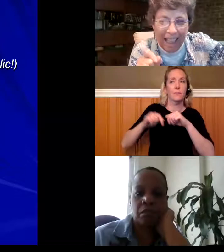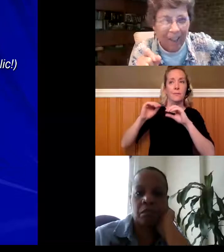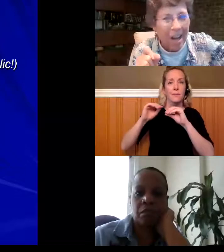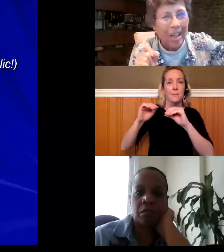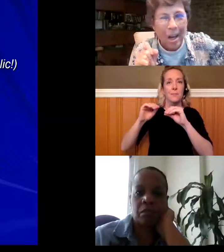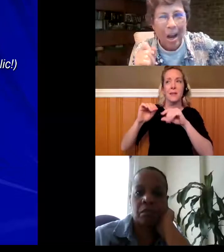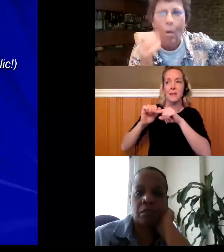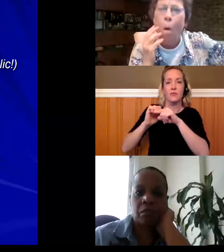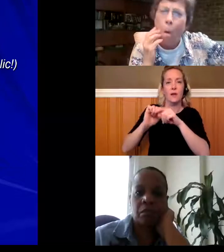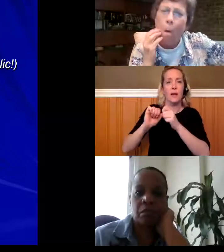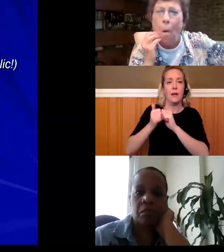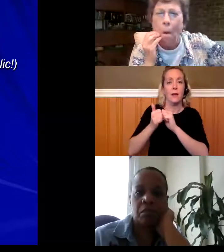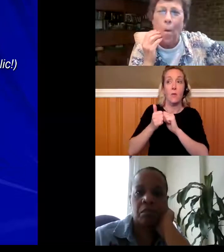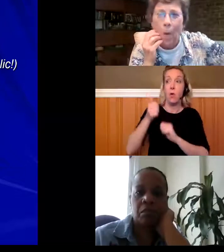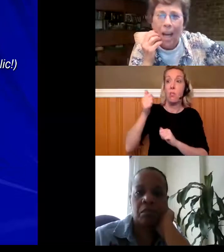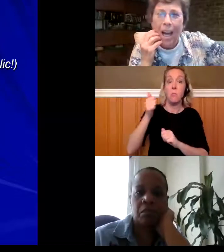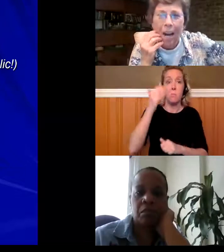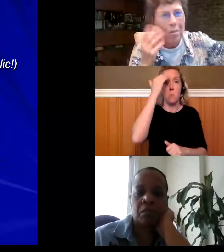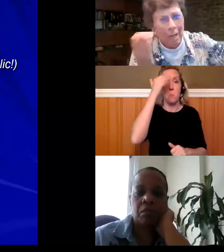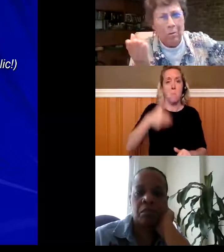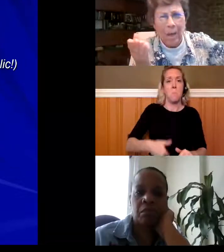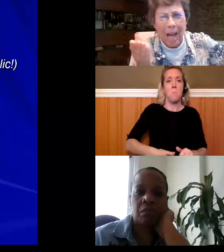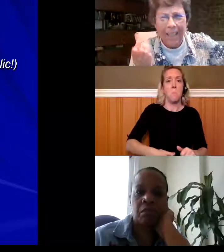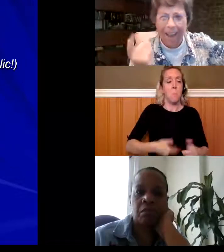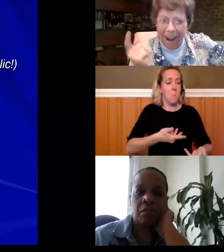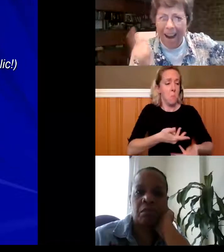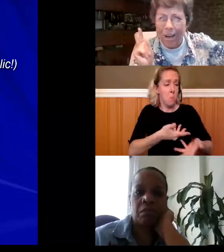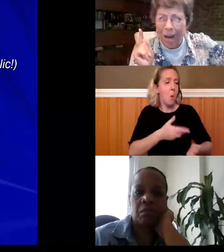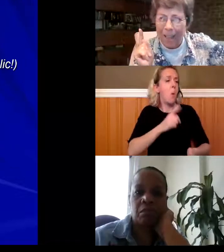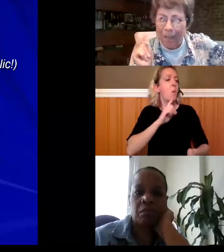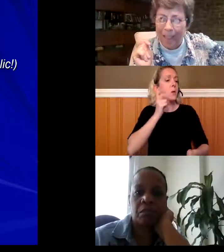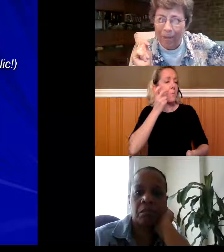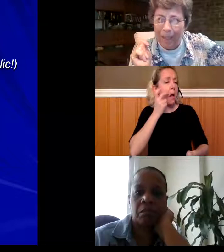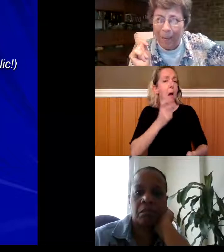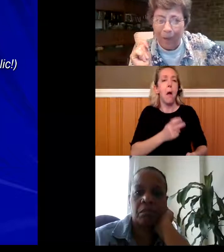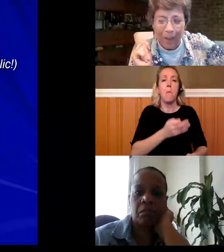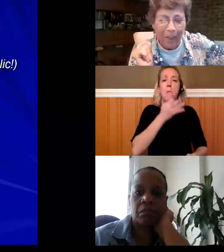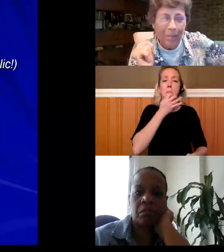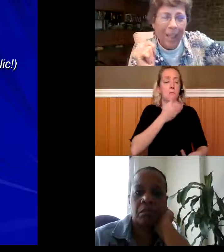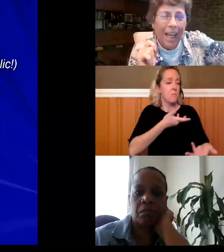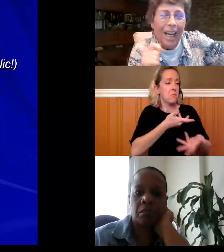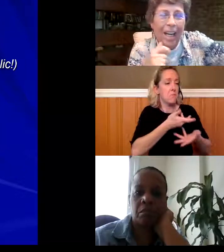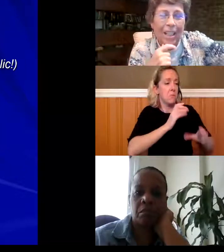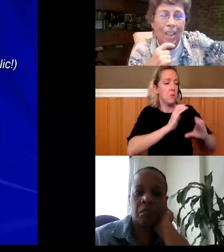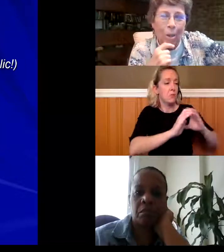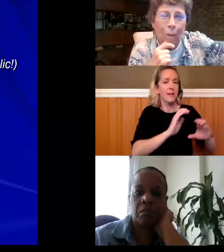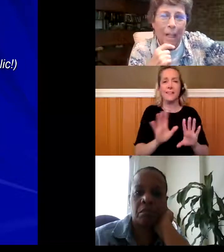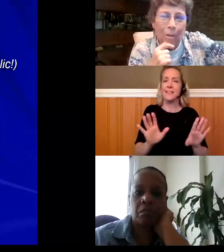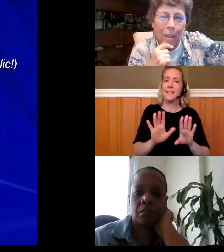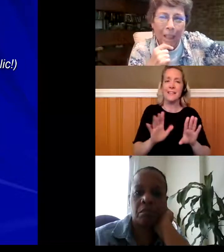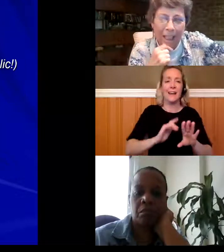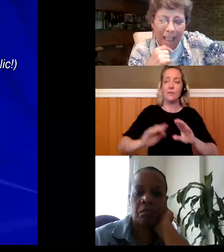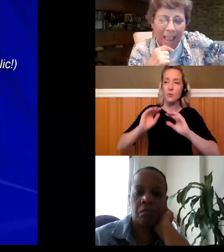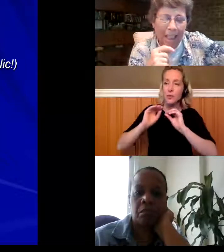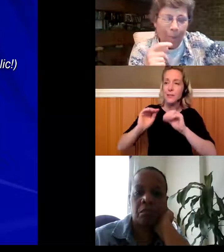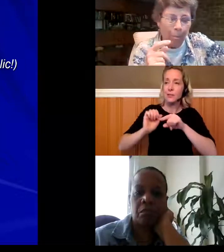know, oh, deafblind, I know how to communicate with that person. So whatever it is that